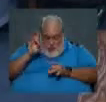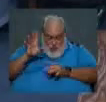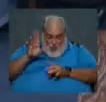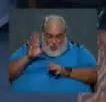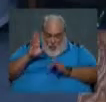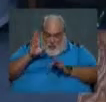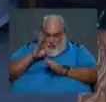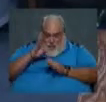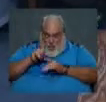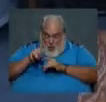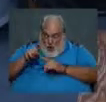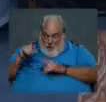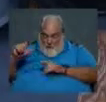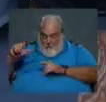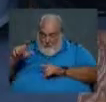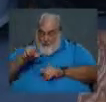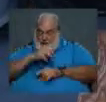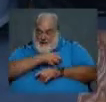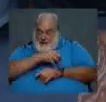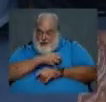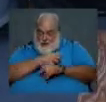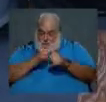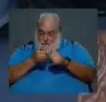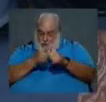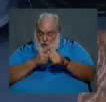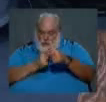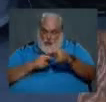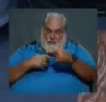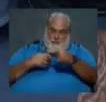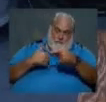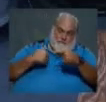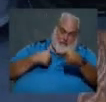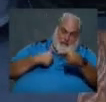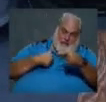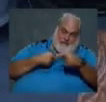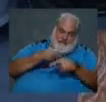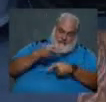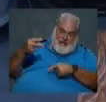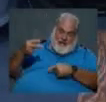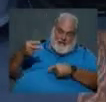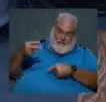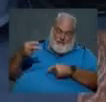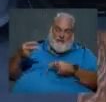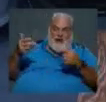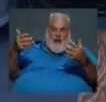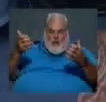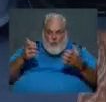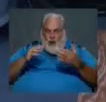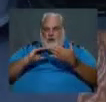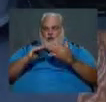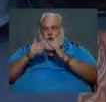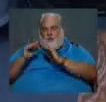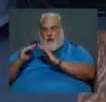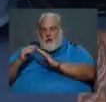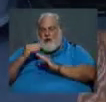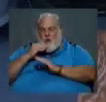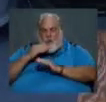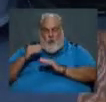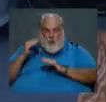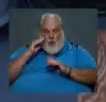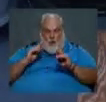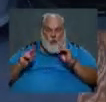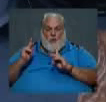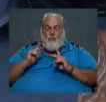call the police first and call me second. But in any case, I'm on your side. I want a community, I want a residence, I